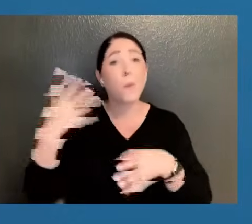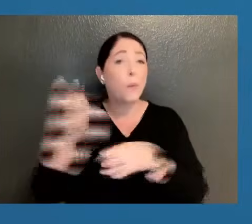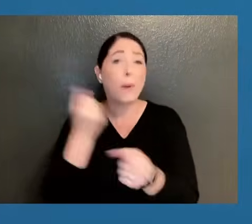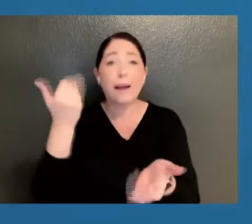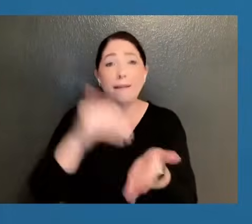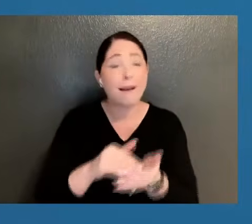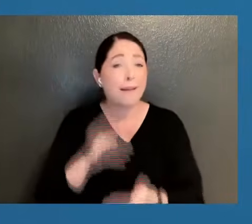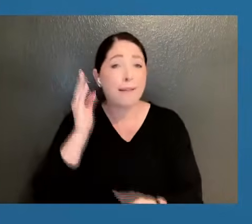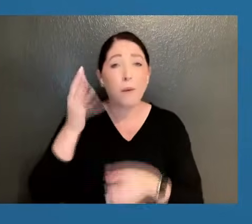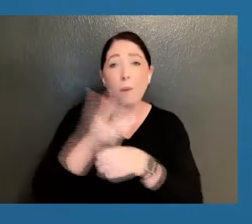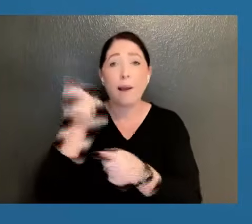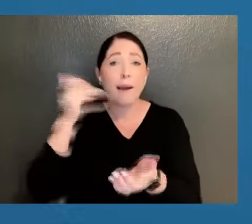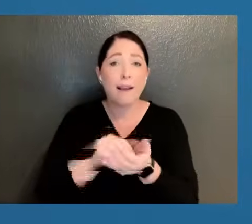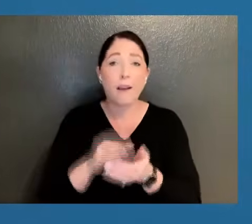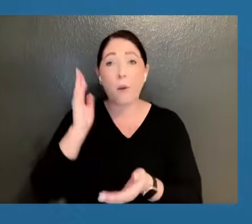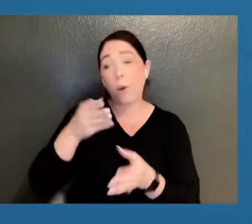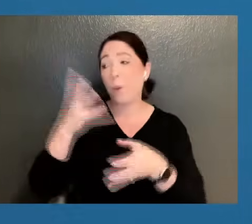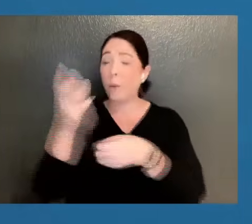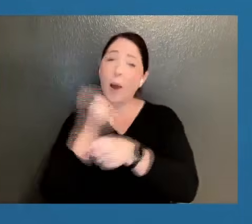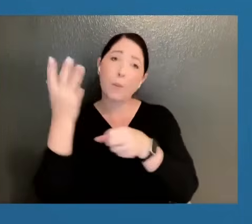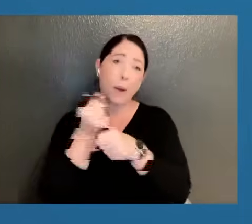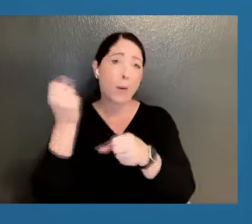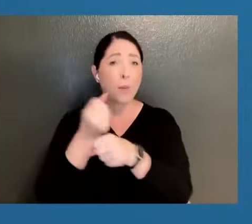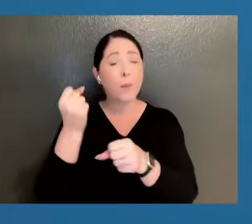we'll be tired of winning.